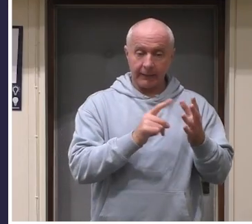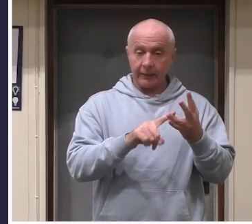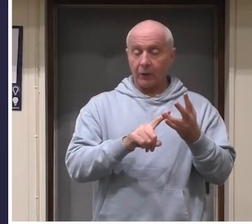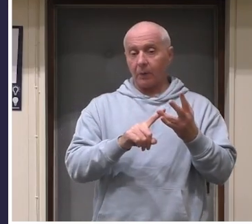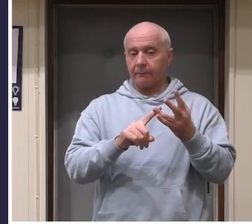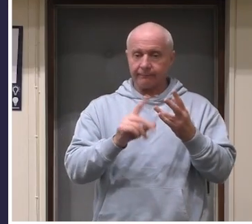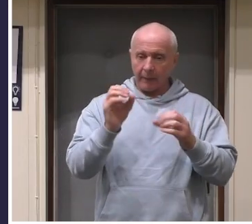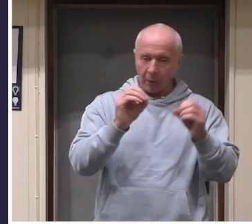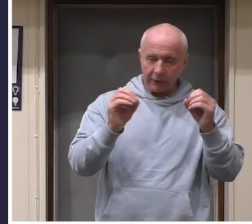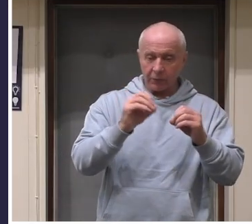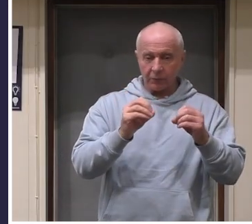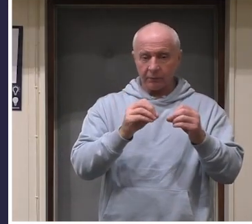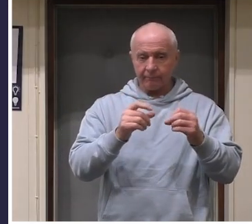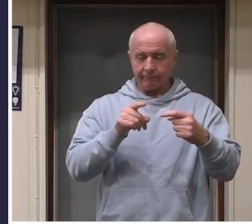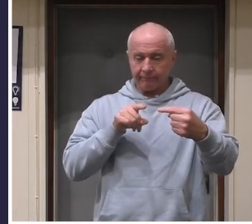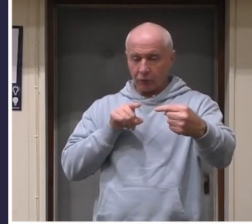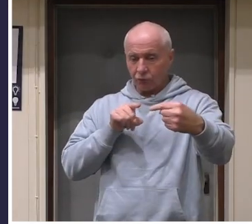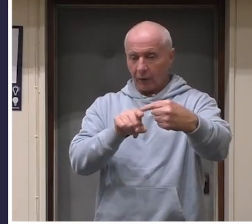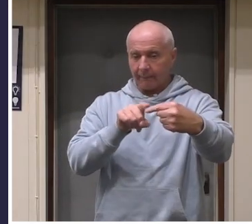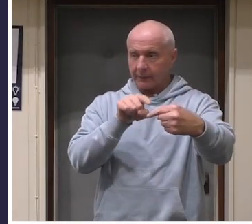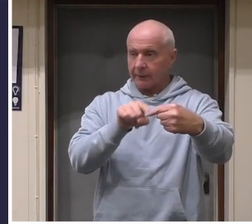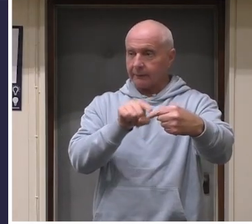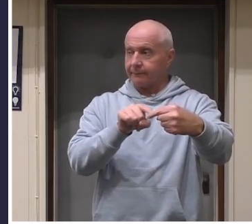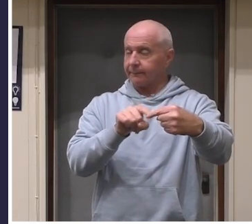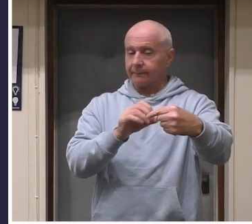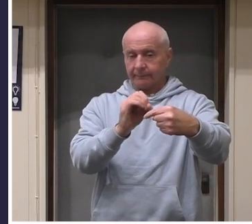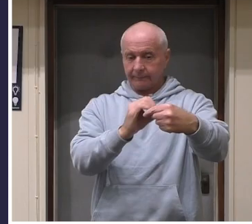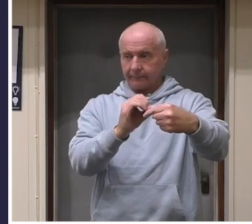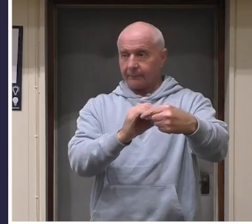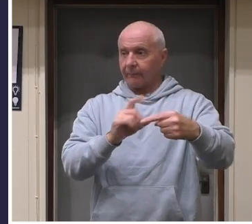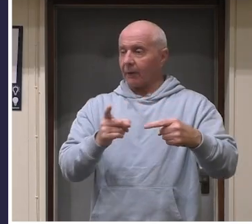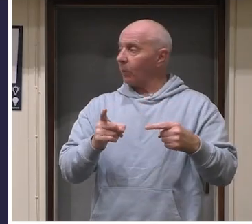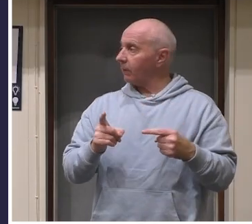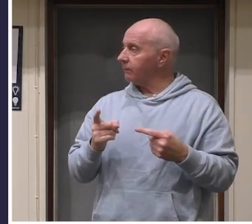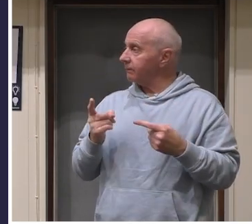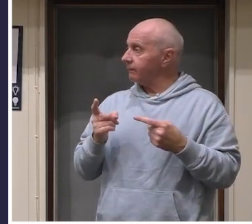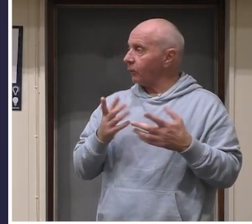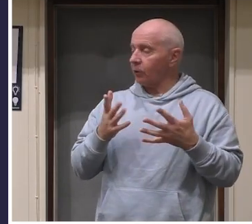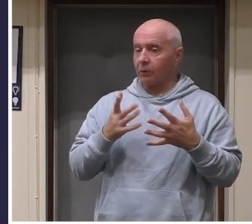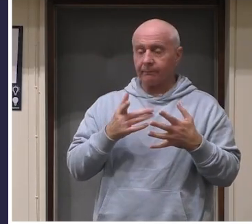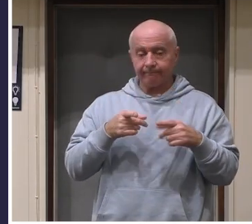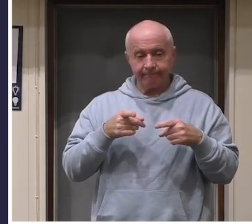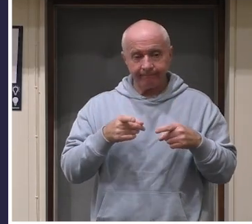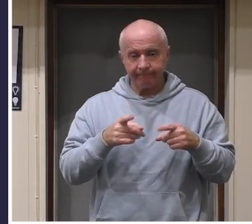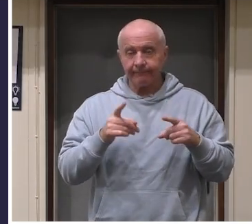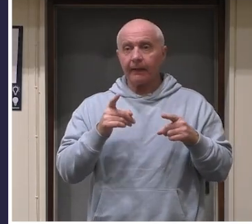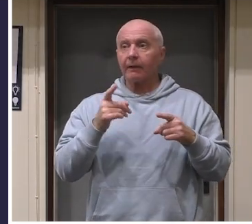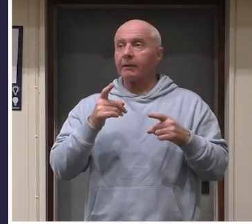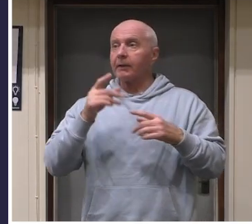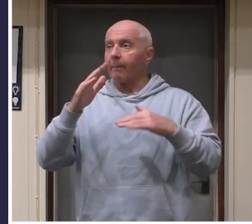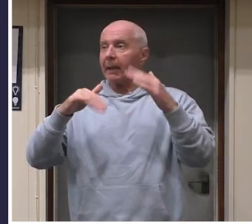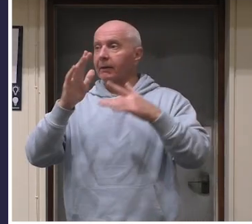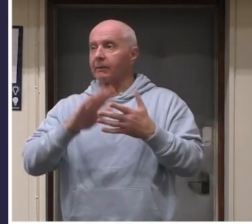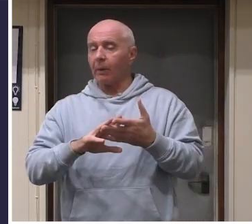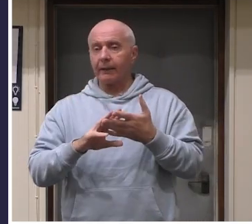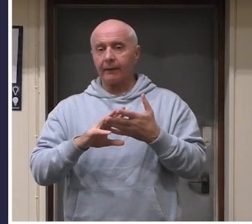optical traps are extremely good for sensing. And what kind of sensing do I mean? I mean, for if you want to build an acceleration